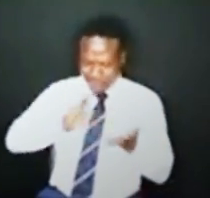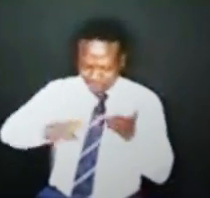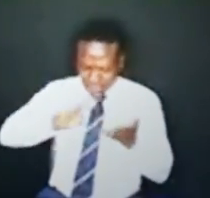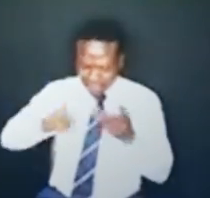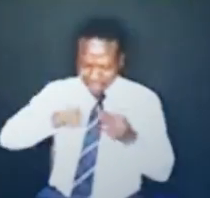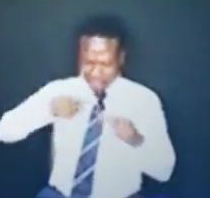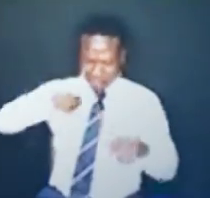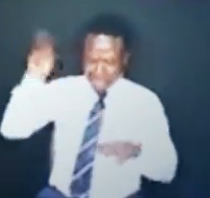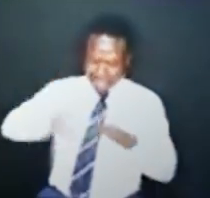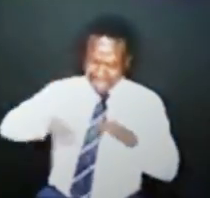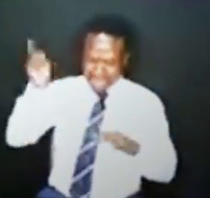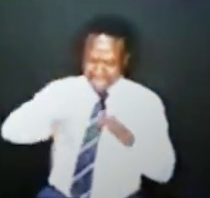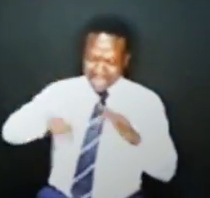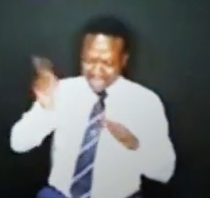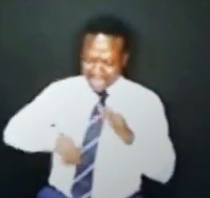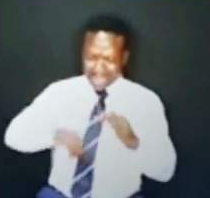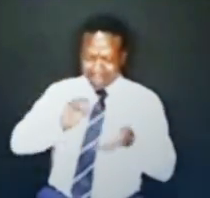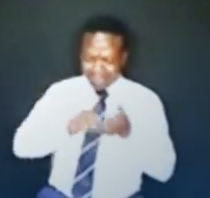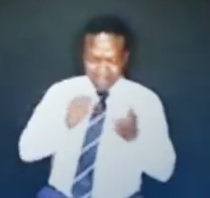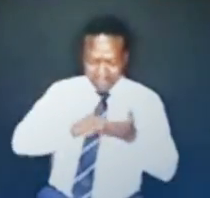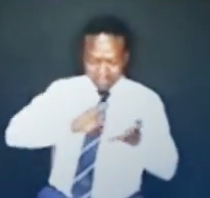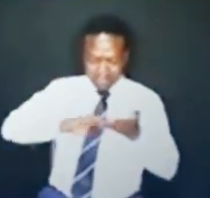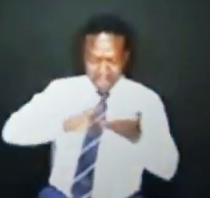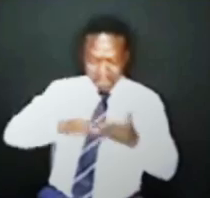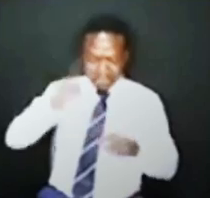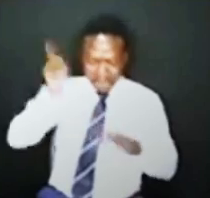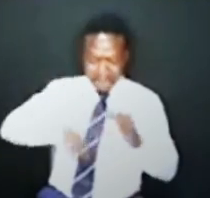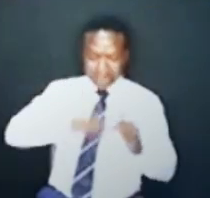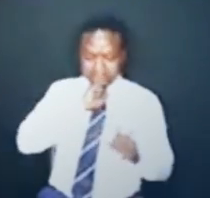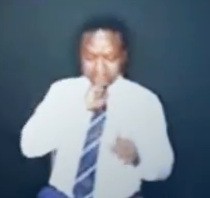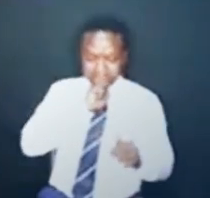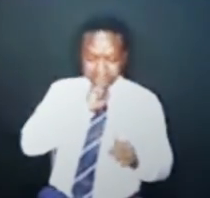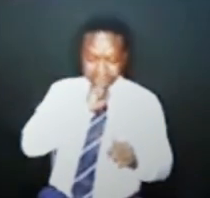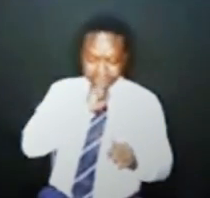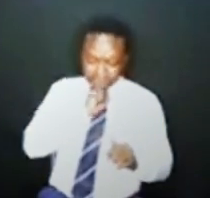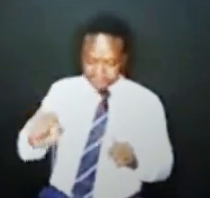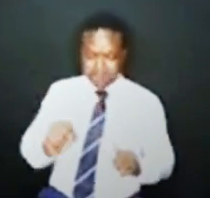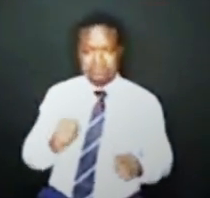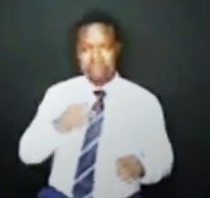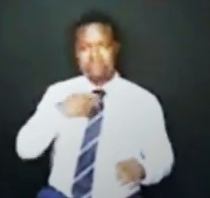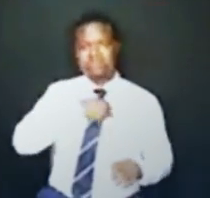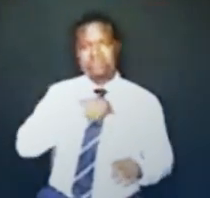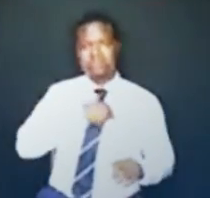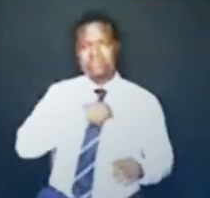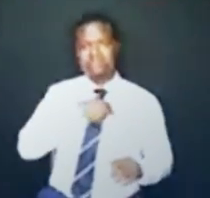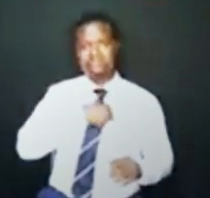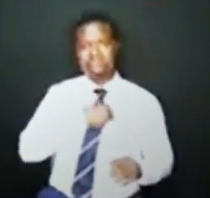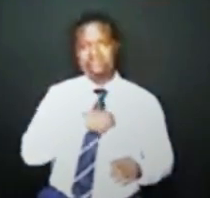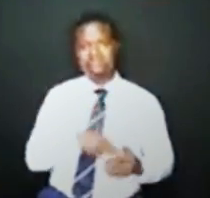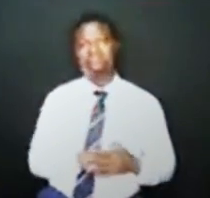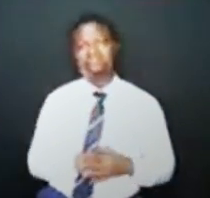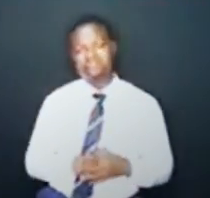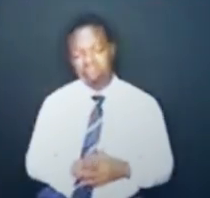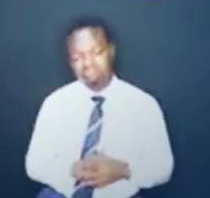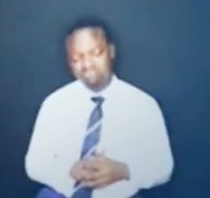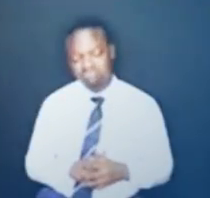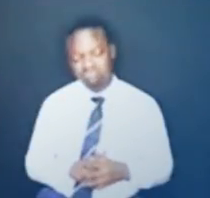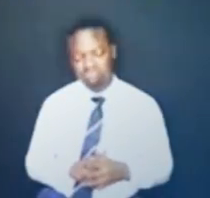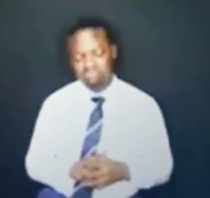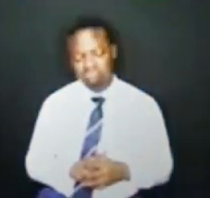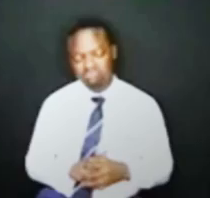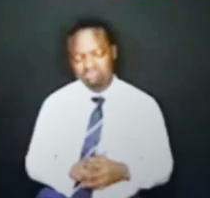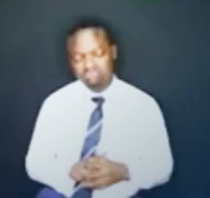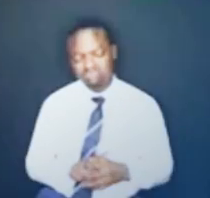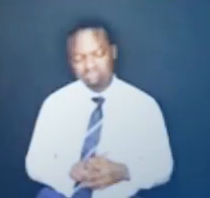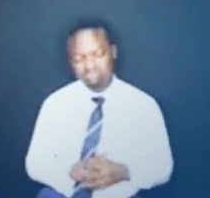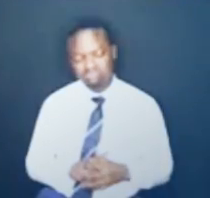I can't. And I make us a chino no one daninechi and shekra no anisa oye dia oye no and all can say meba minimso what